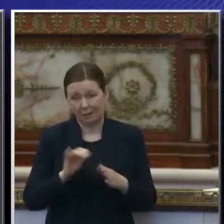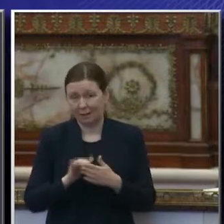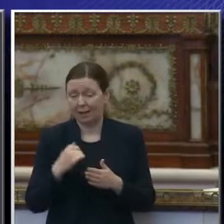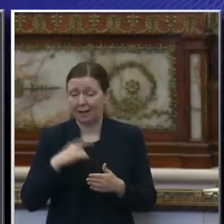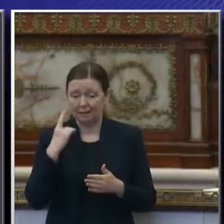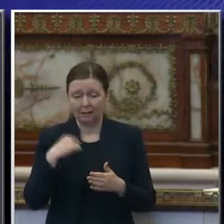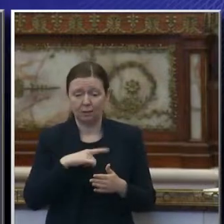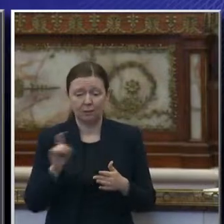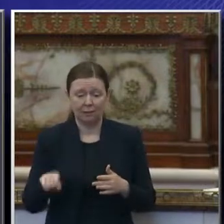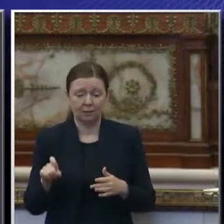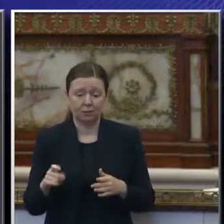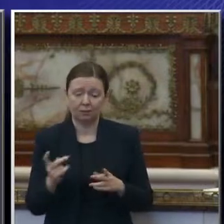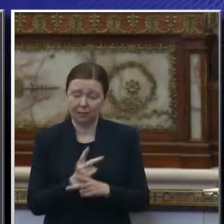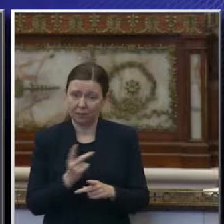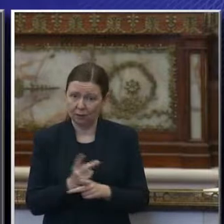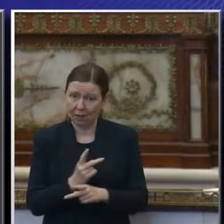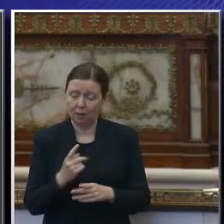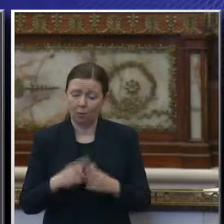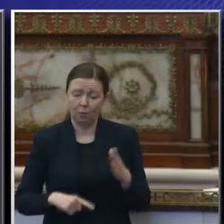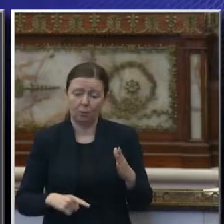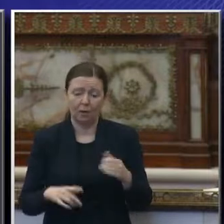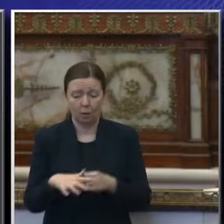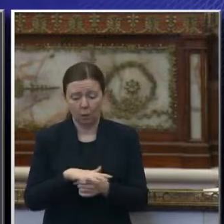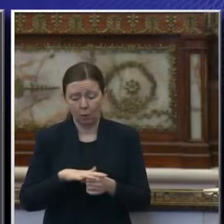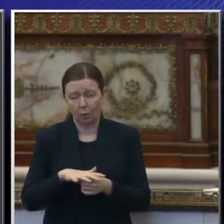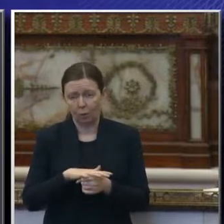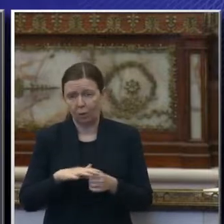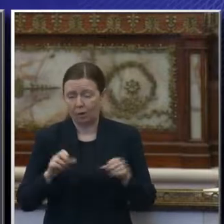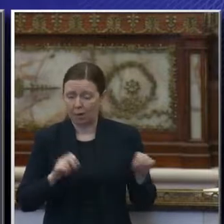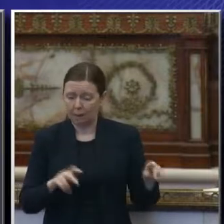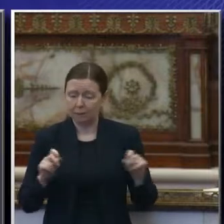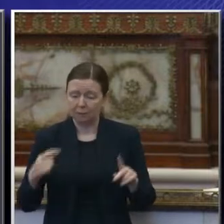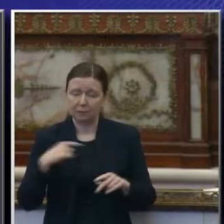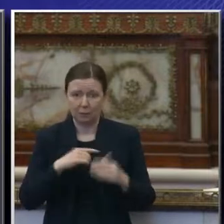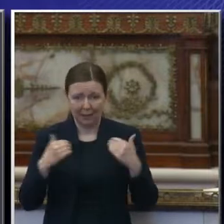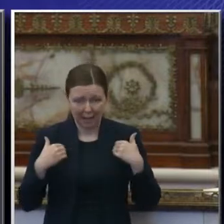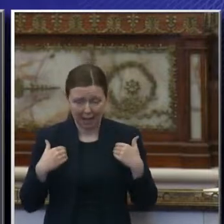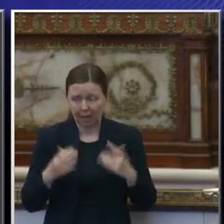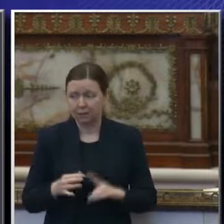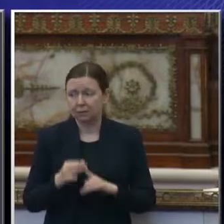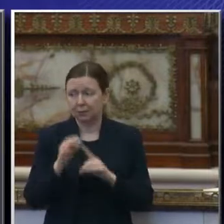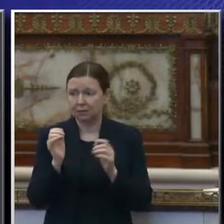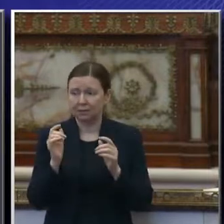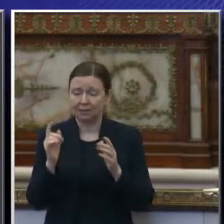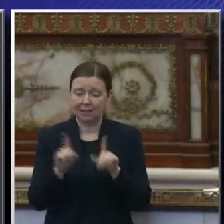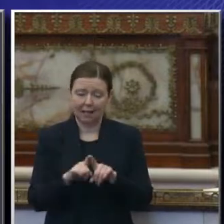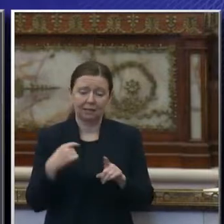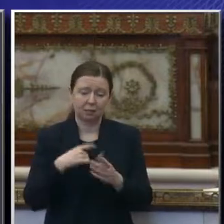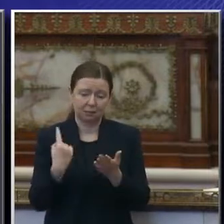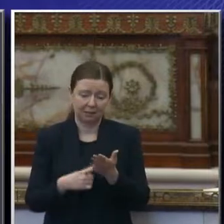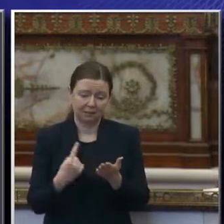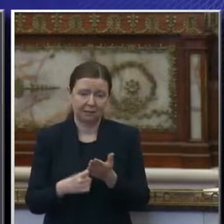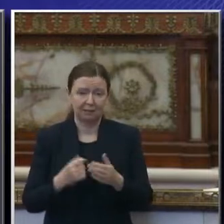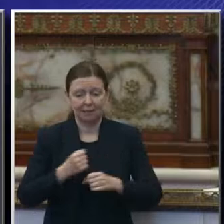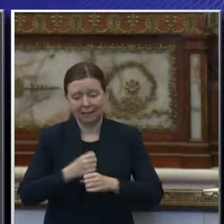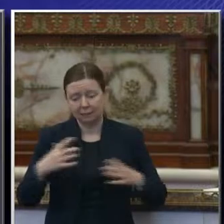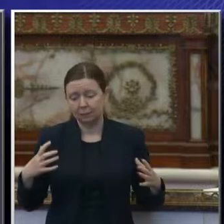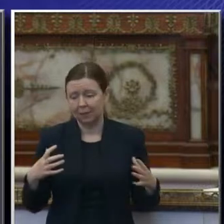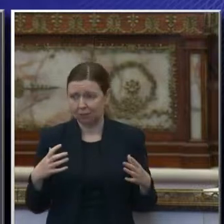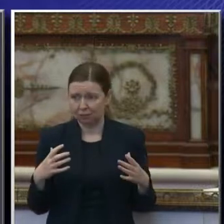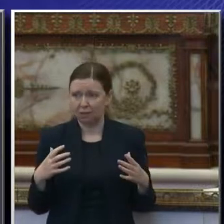think we need to figure out what local opportunities we have, especially as we're discussing expansion